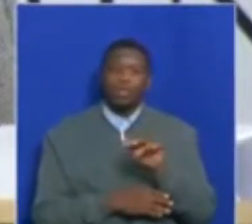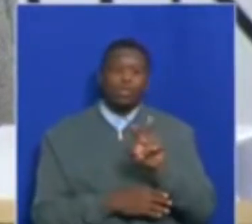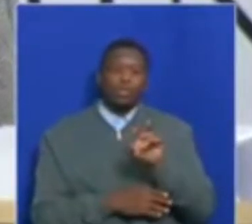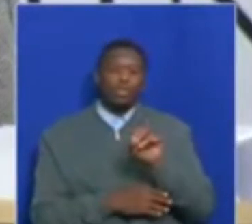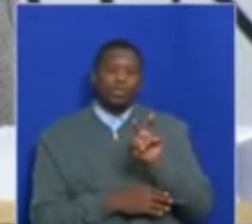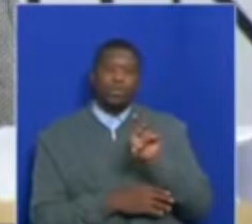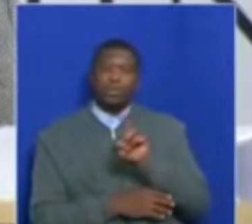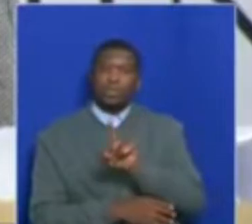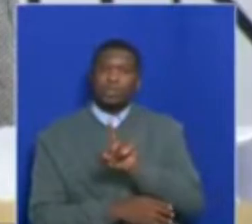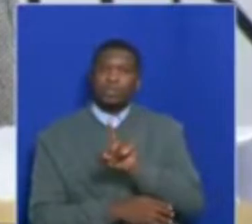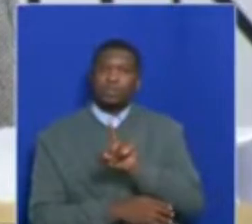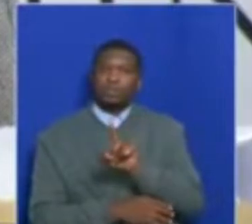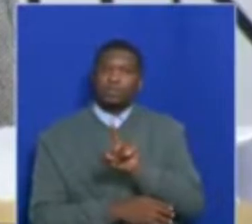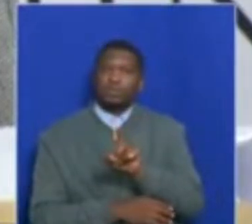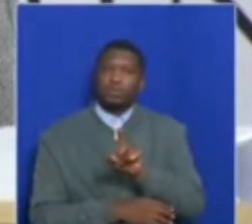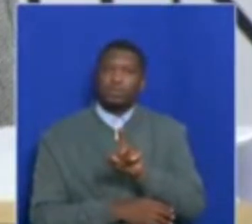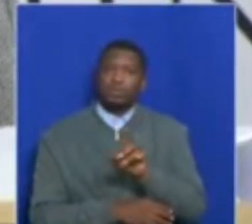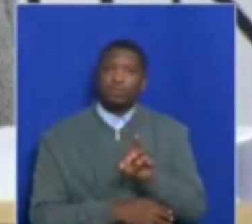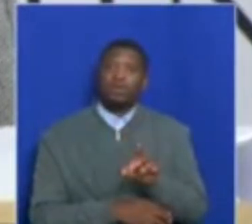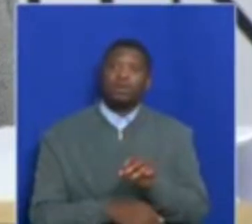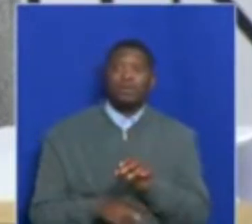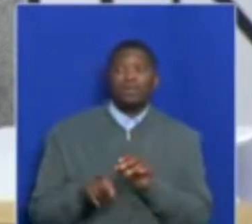and Bevan was killed in